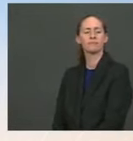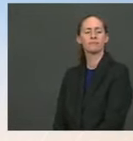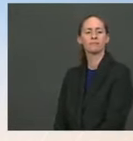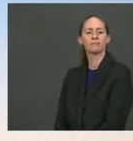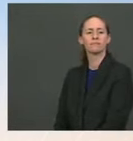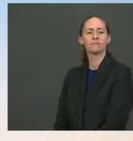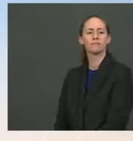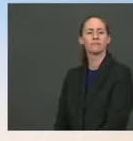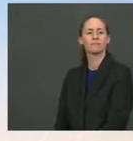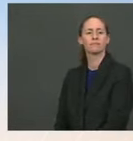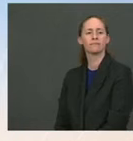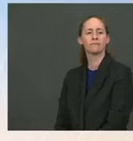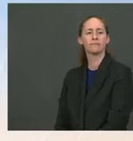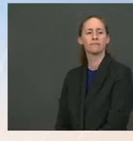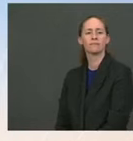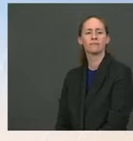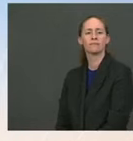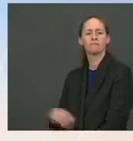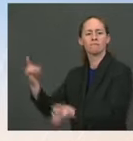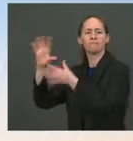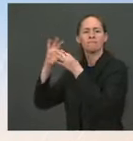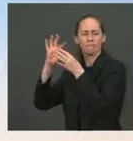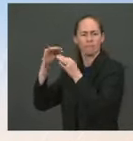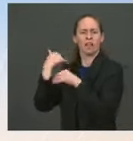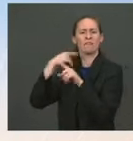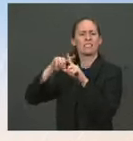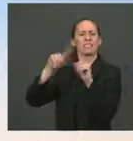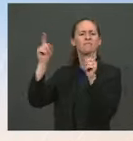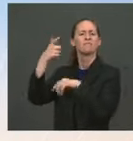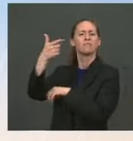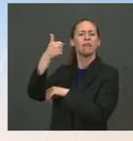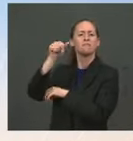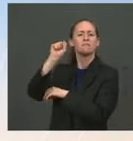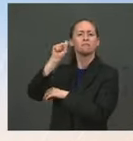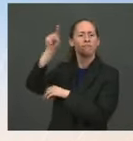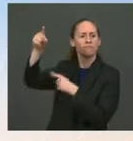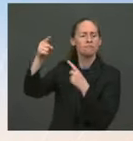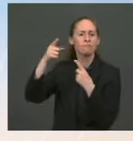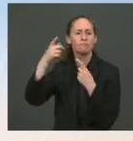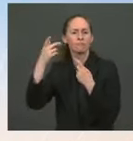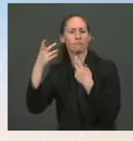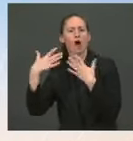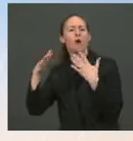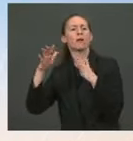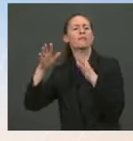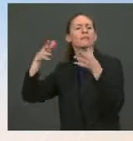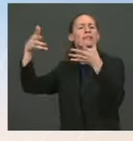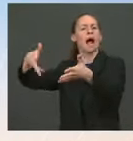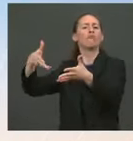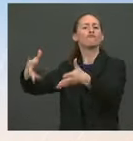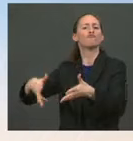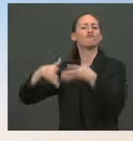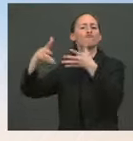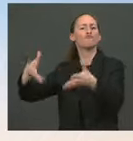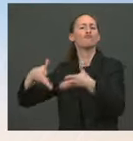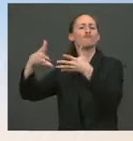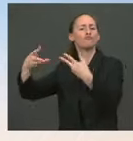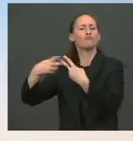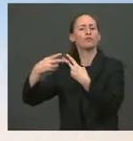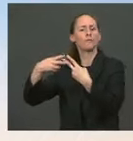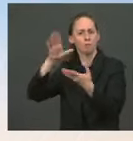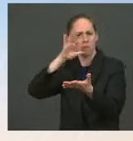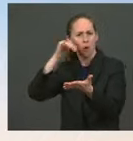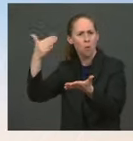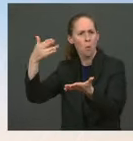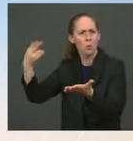Reserve. We haven't really heard anything else specific that the president is considering. Is that because he feels that his hands are tied when it comes to what he can actually